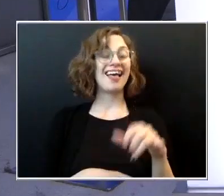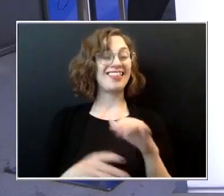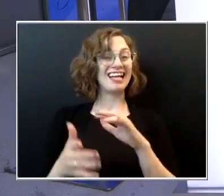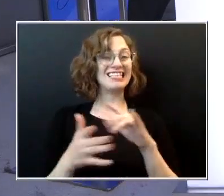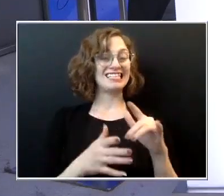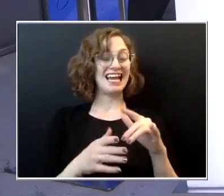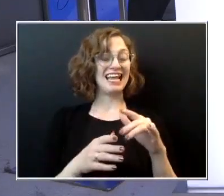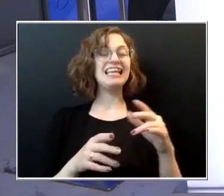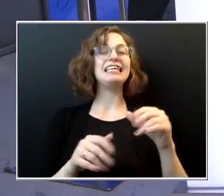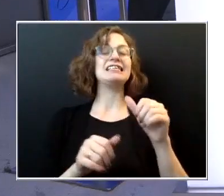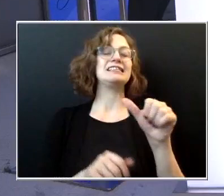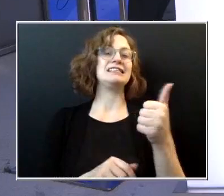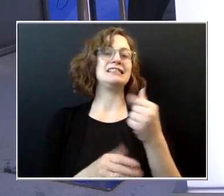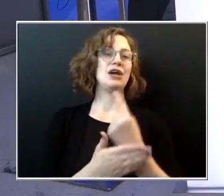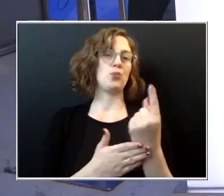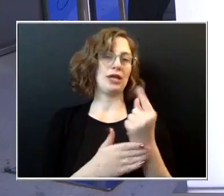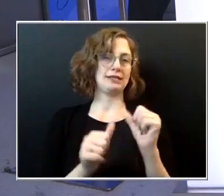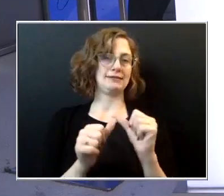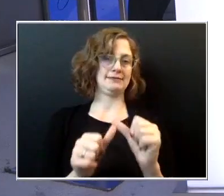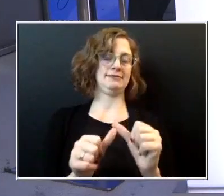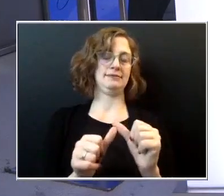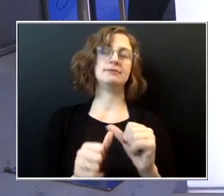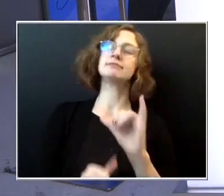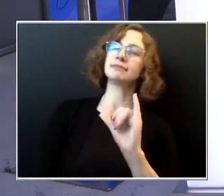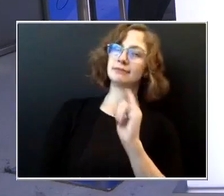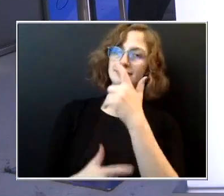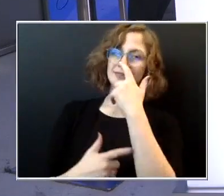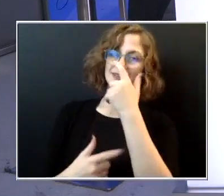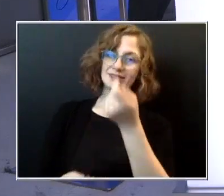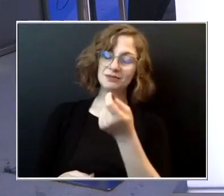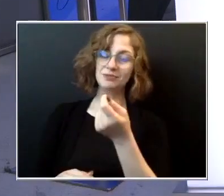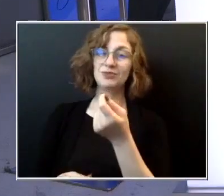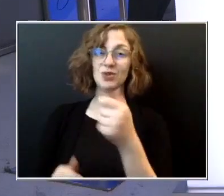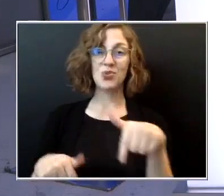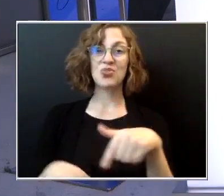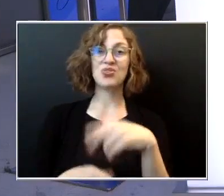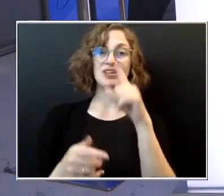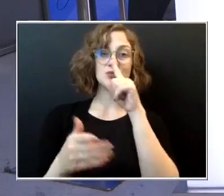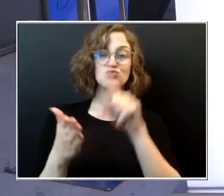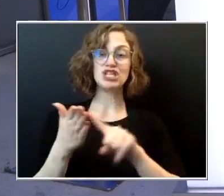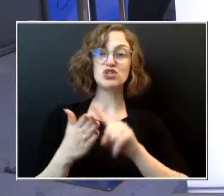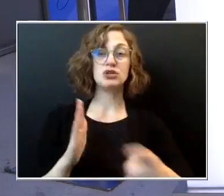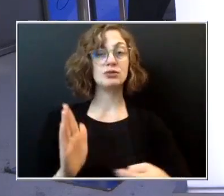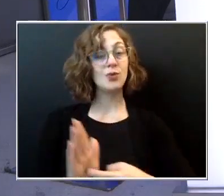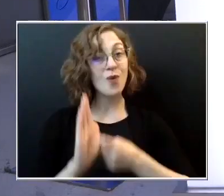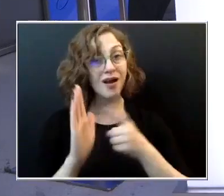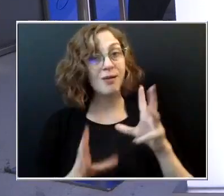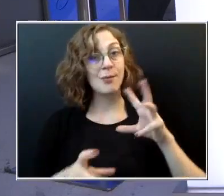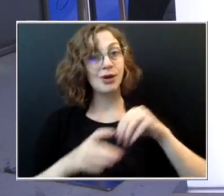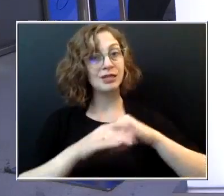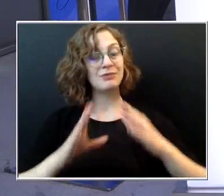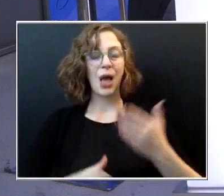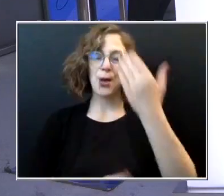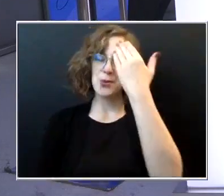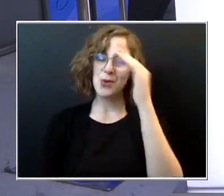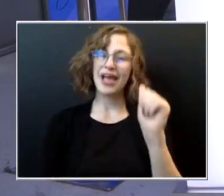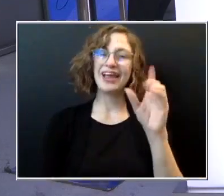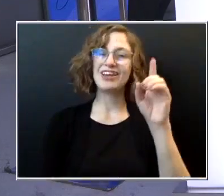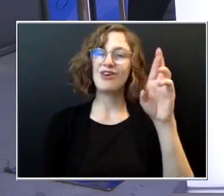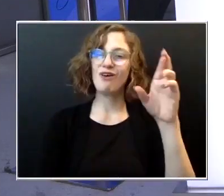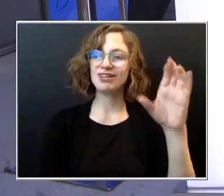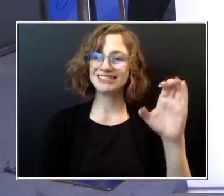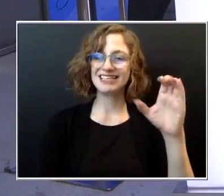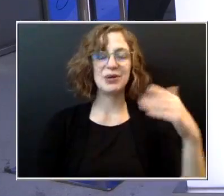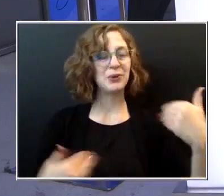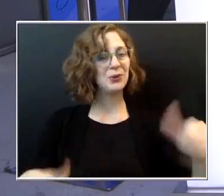this research without people who are willing to participate, and I know the ADRC has done a great job of building a community full of people wanting to